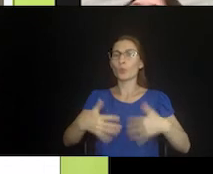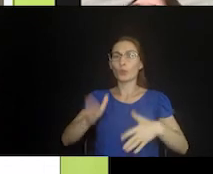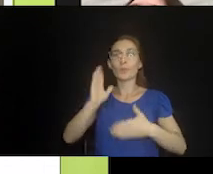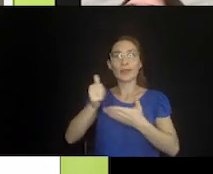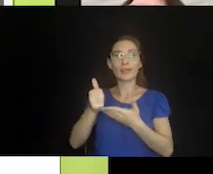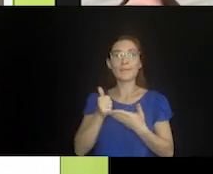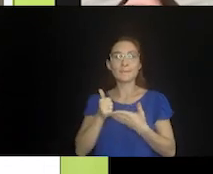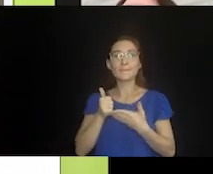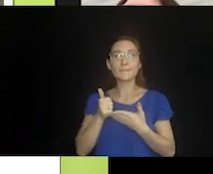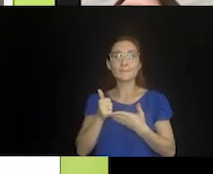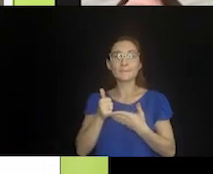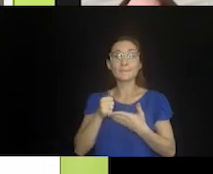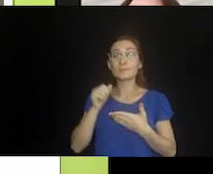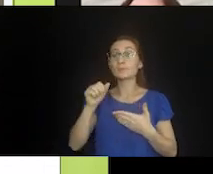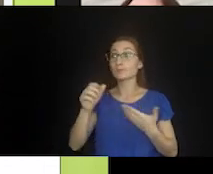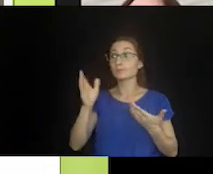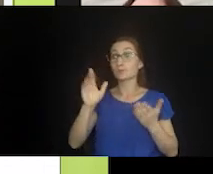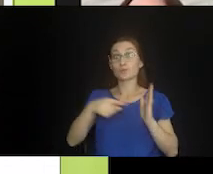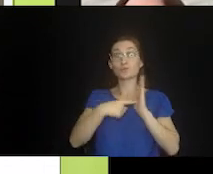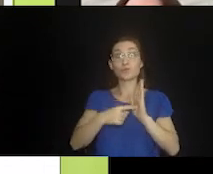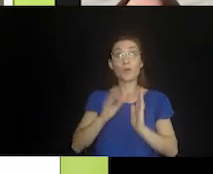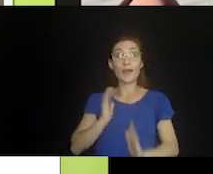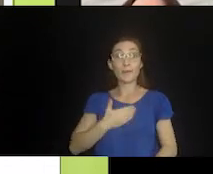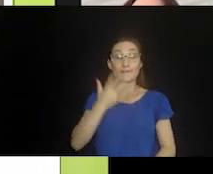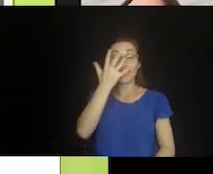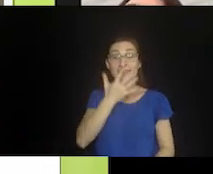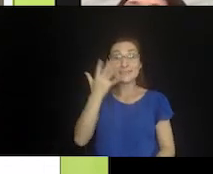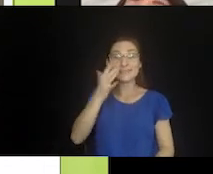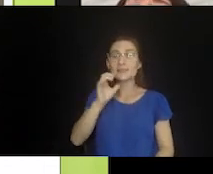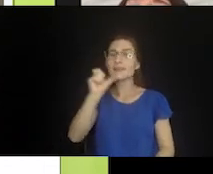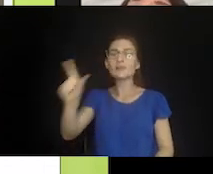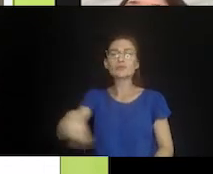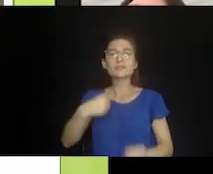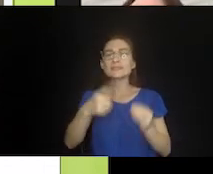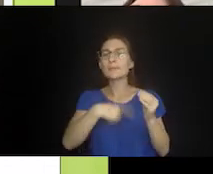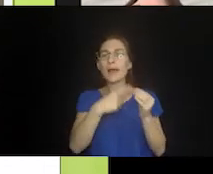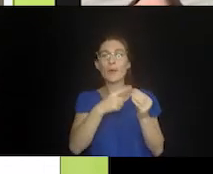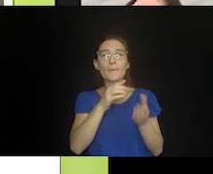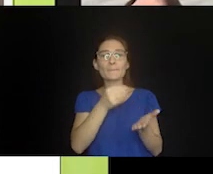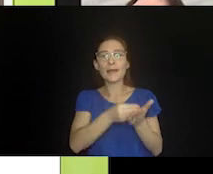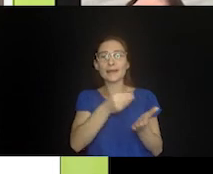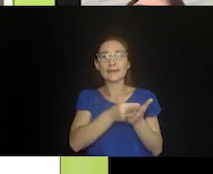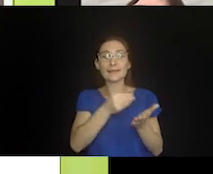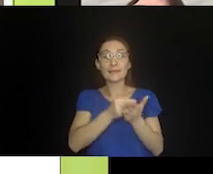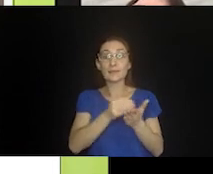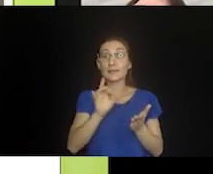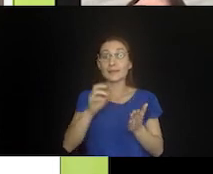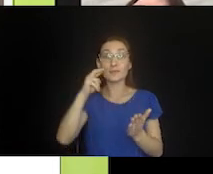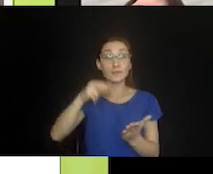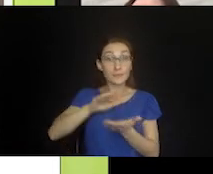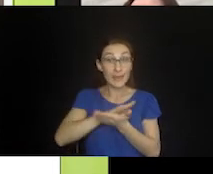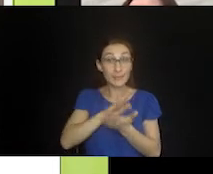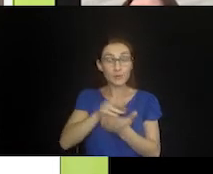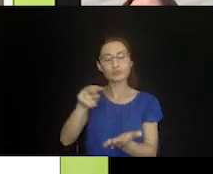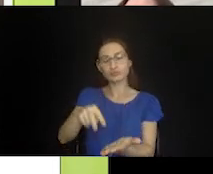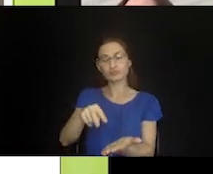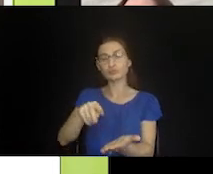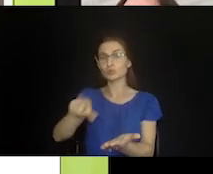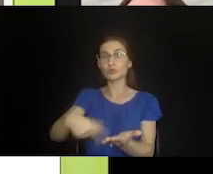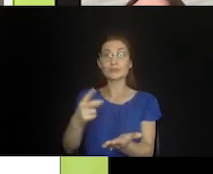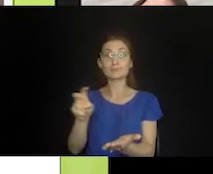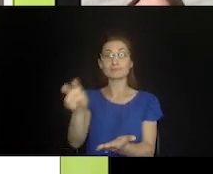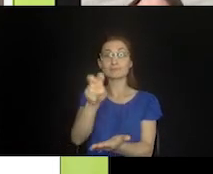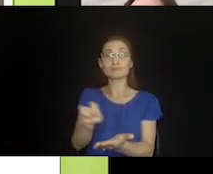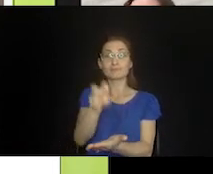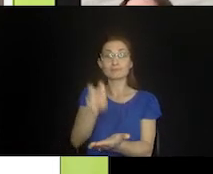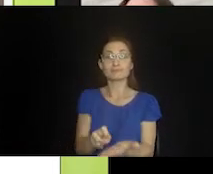put faces with the issue, and it's not just about money. When they're looking at a piece of